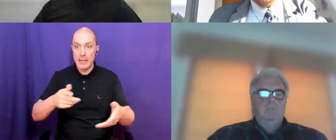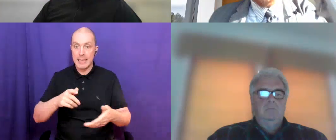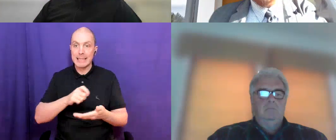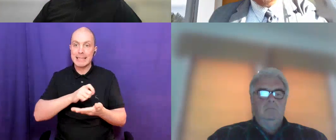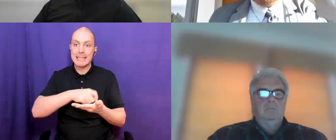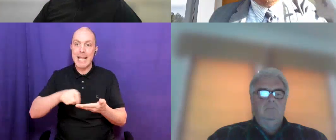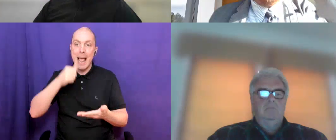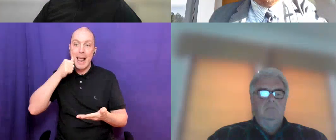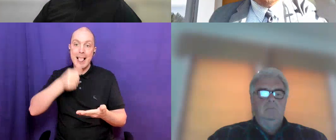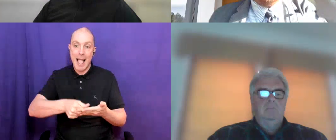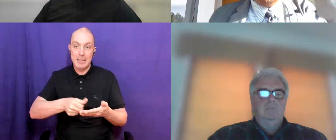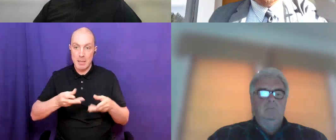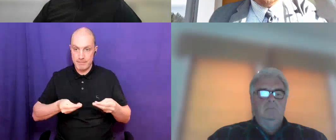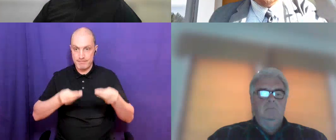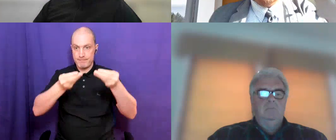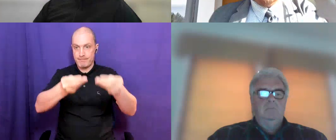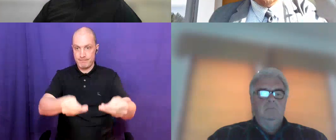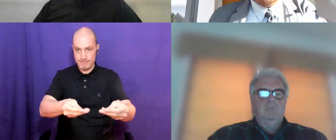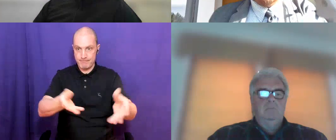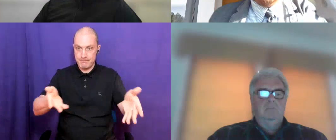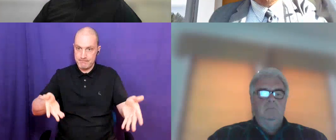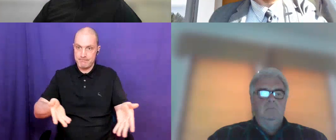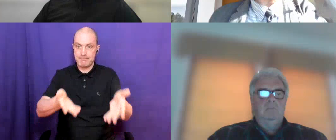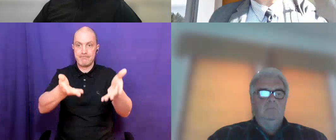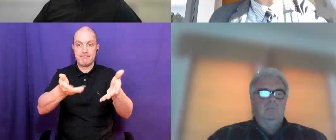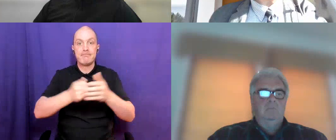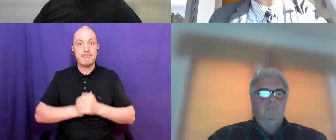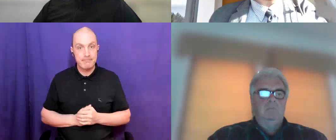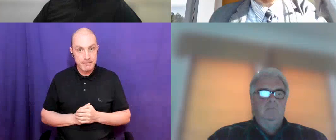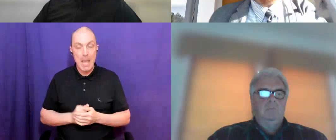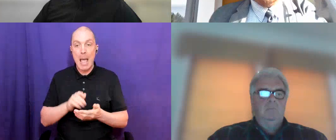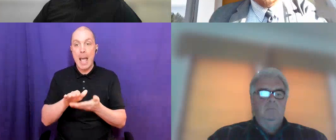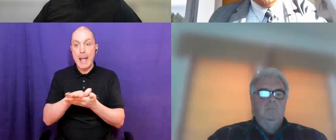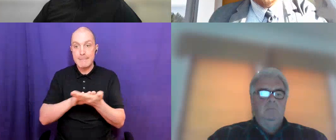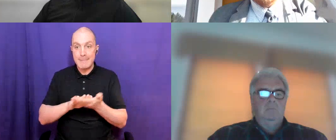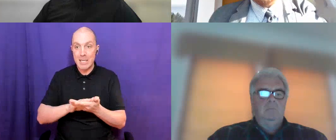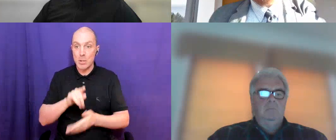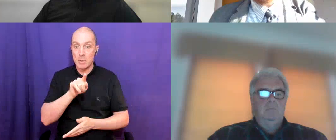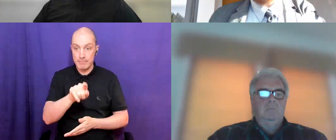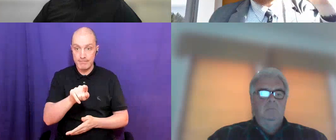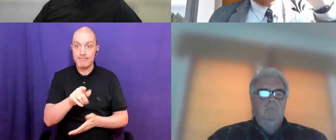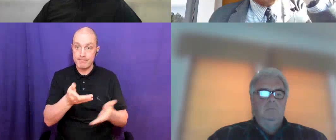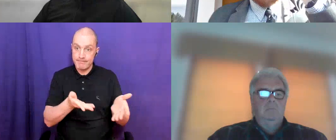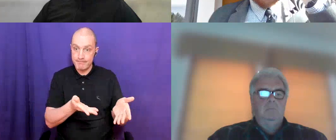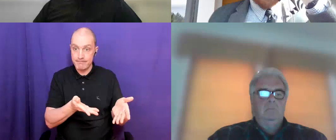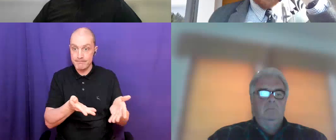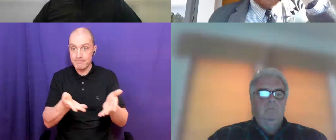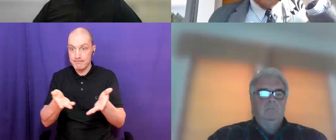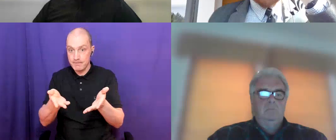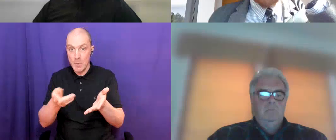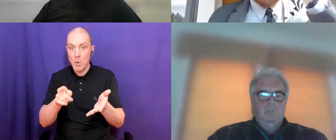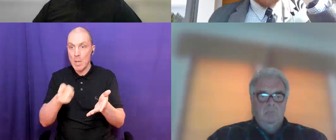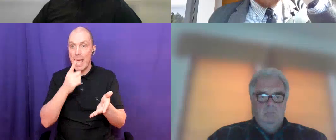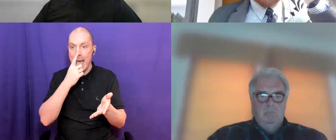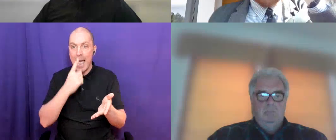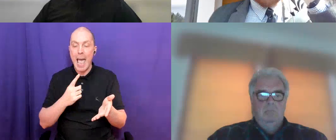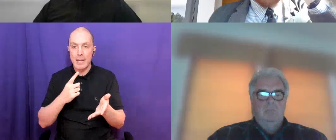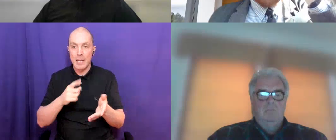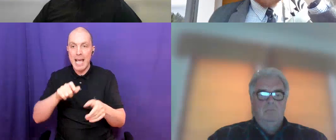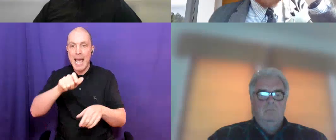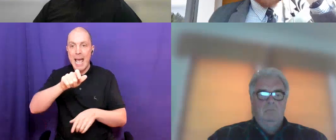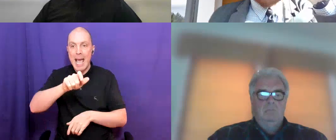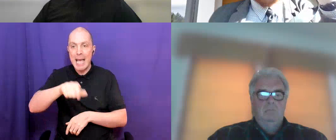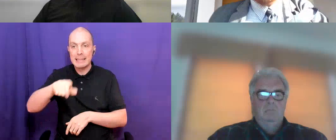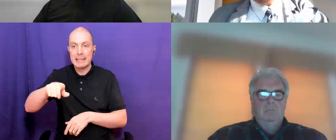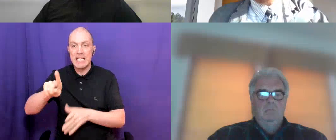myself. Thereafter, that will give you an opportunity to move on to the candidates and agents marquee. So this